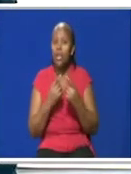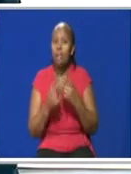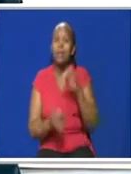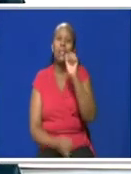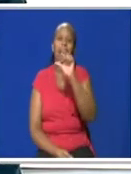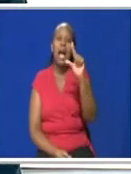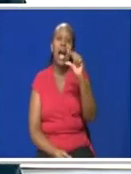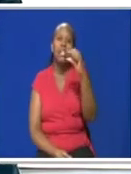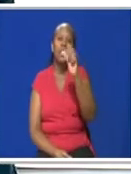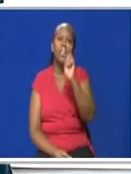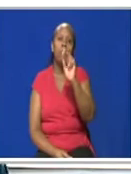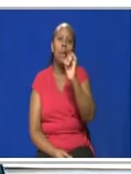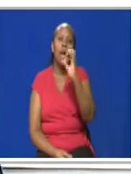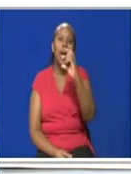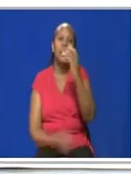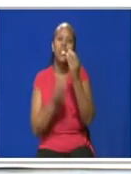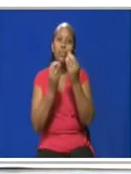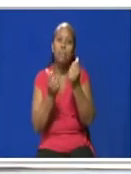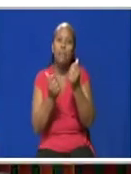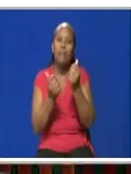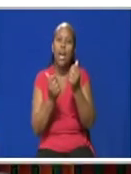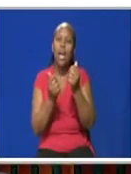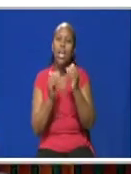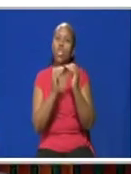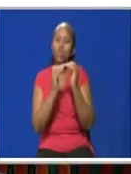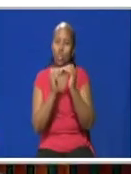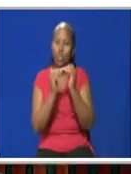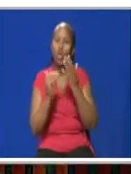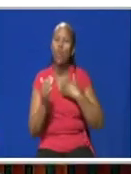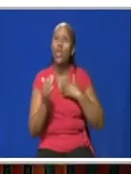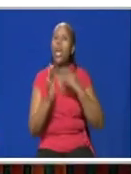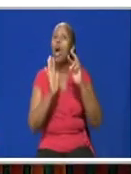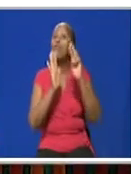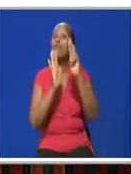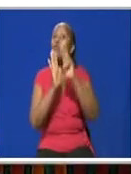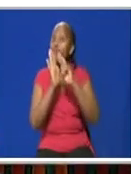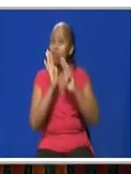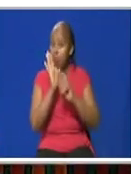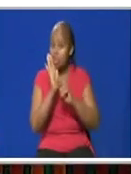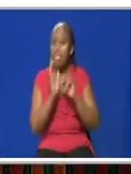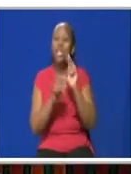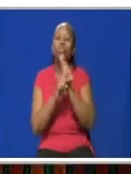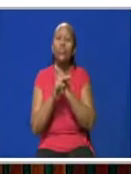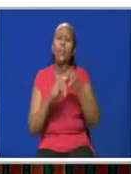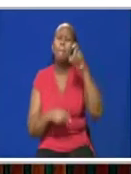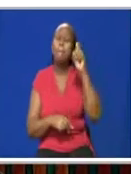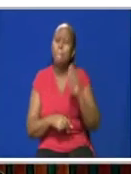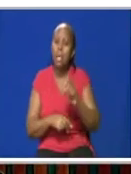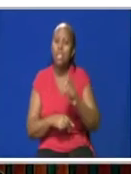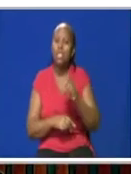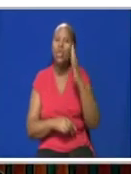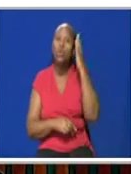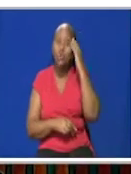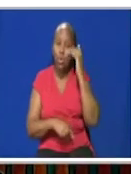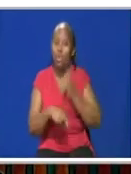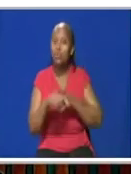algebra simplifying expressions, we have rules that we use or rules that we must observe when